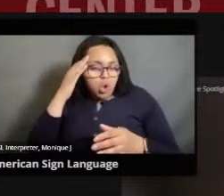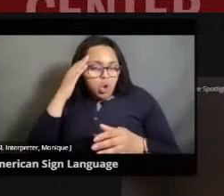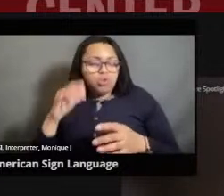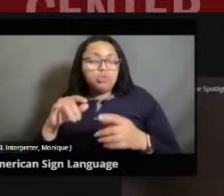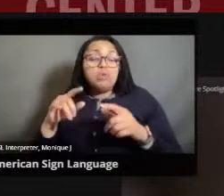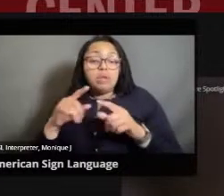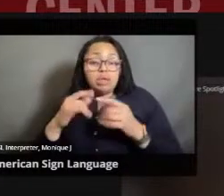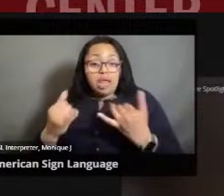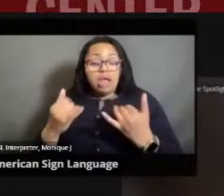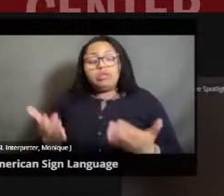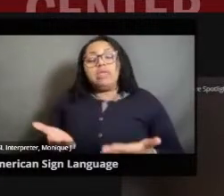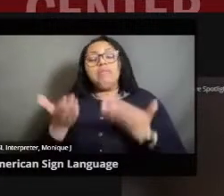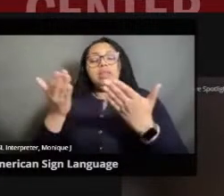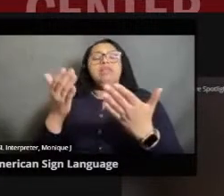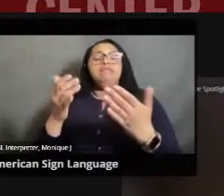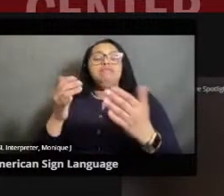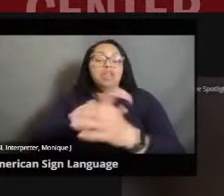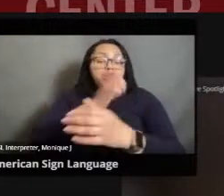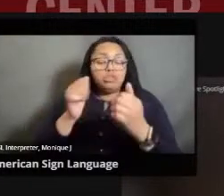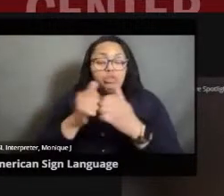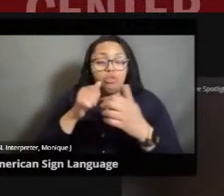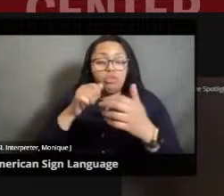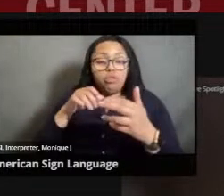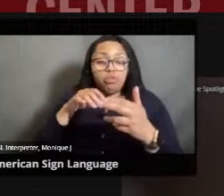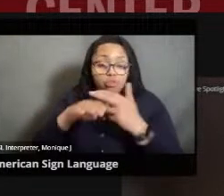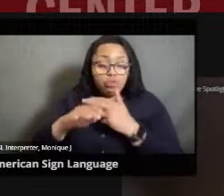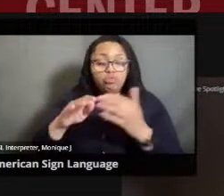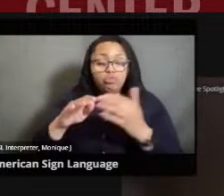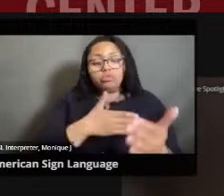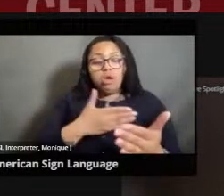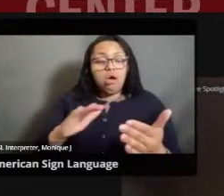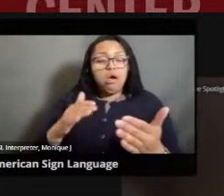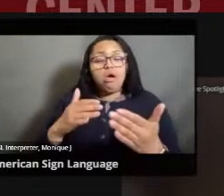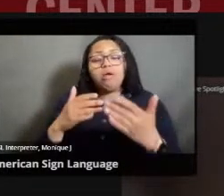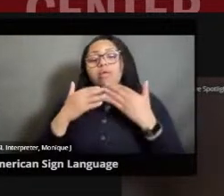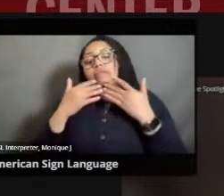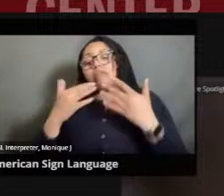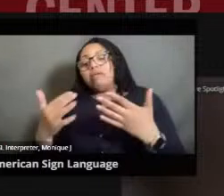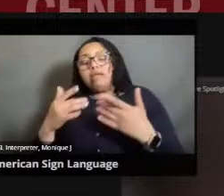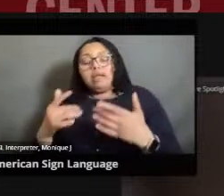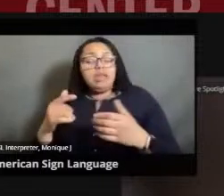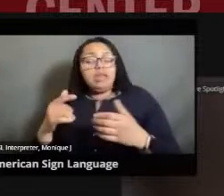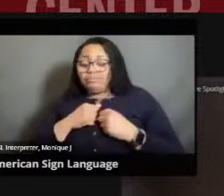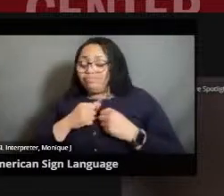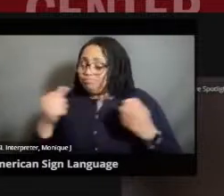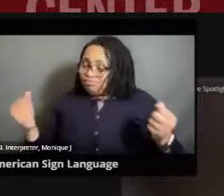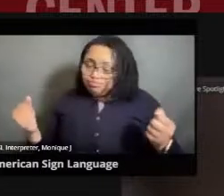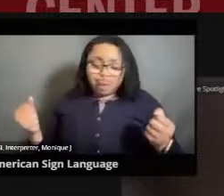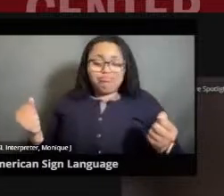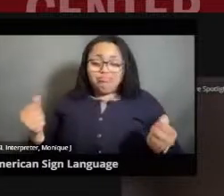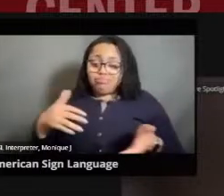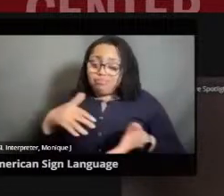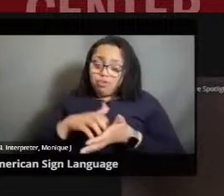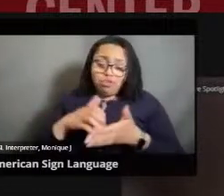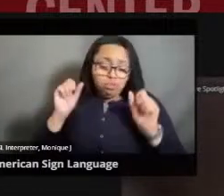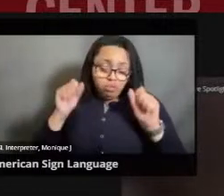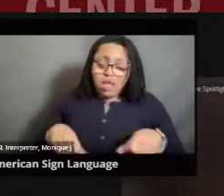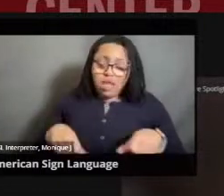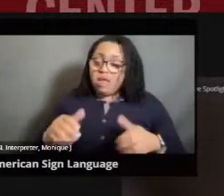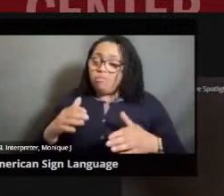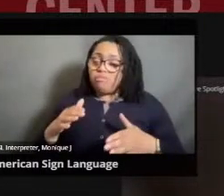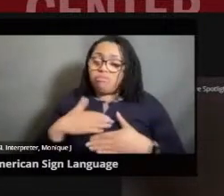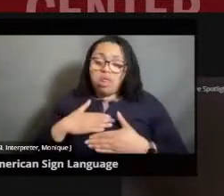song. He is unafraid to be vulnerable and open in his own story, sharing lessons of resilience,